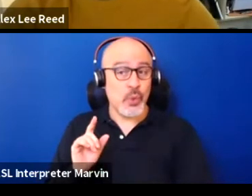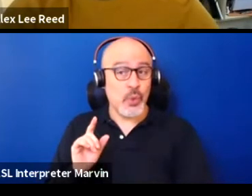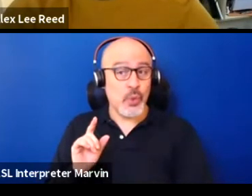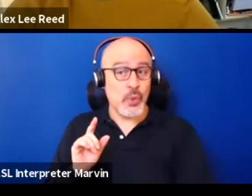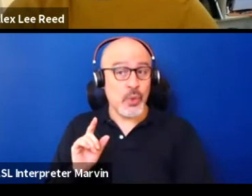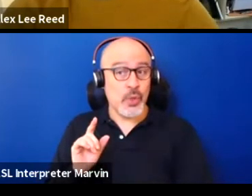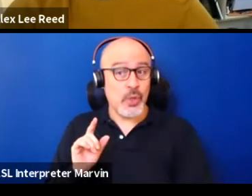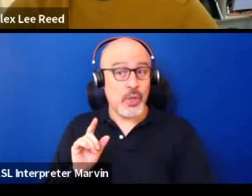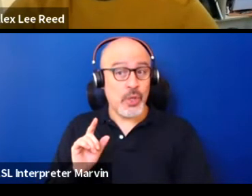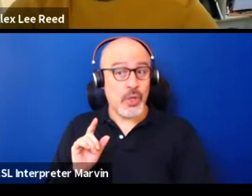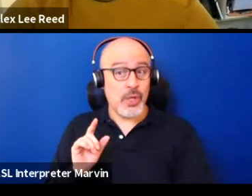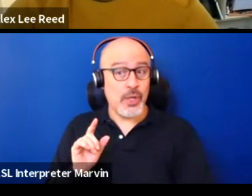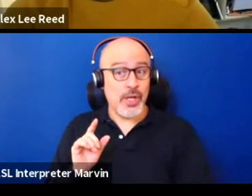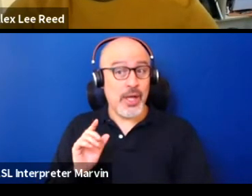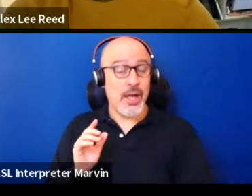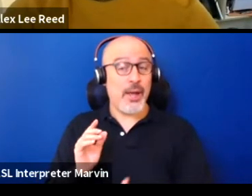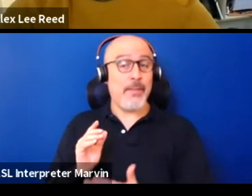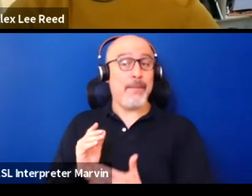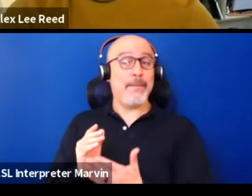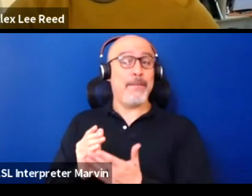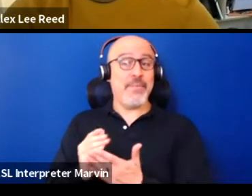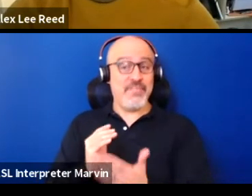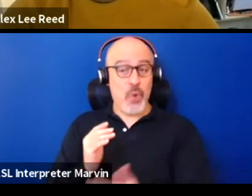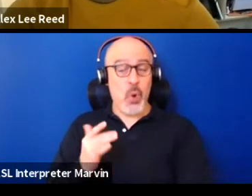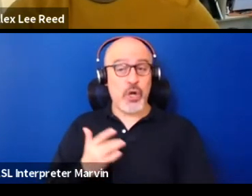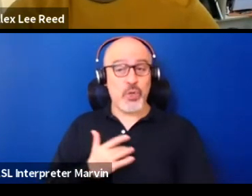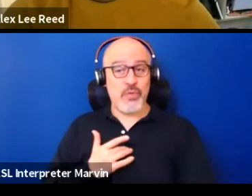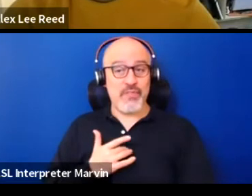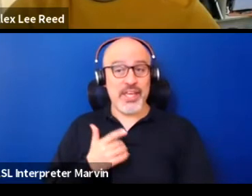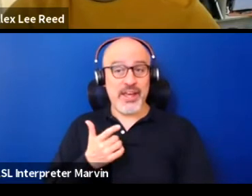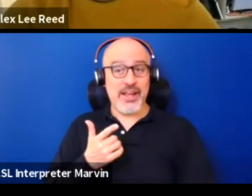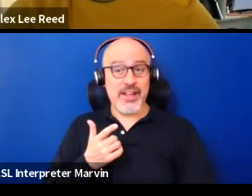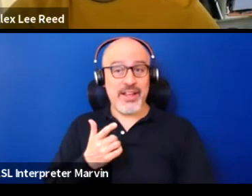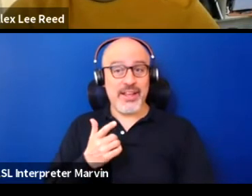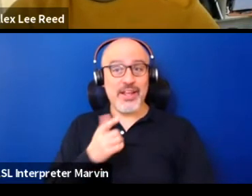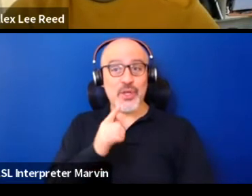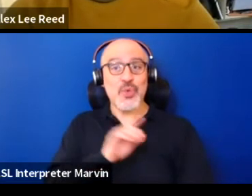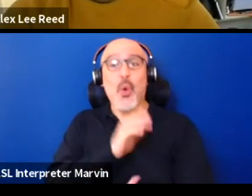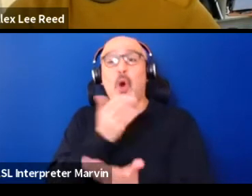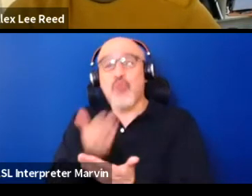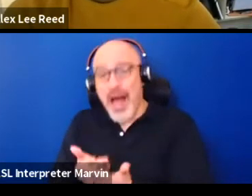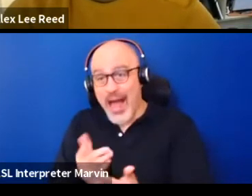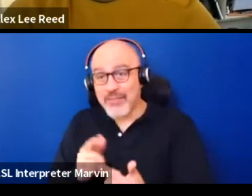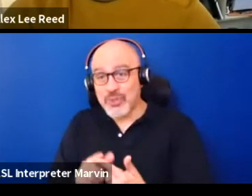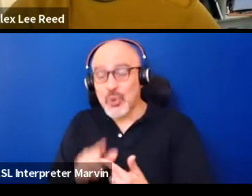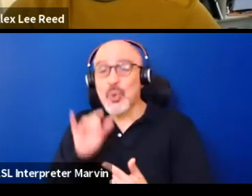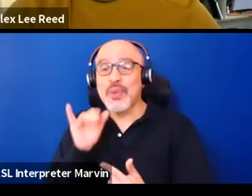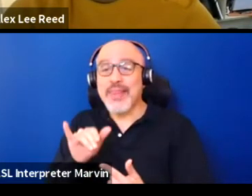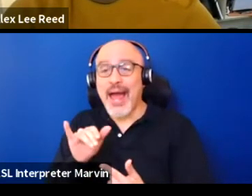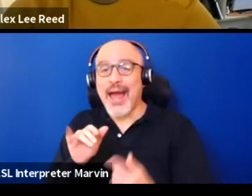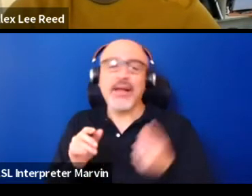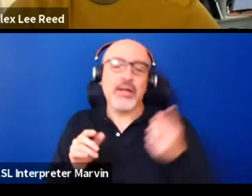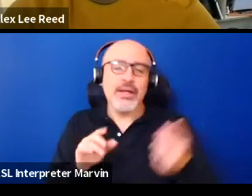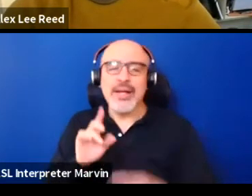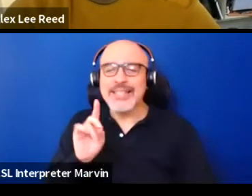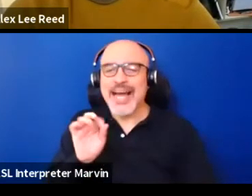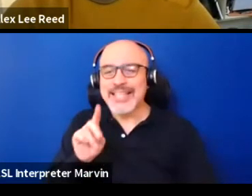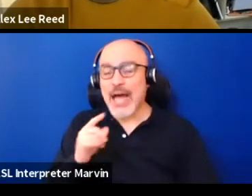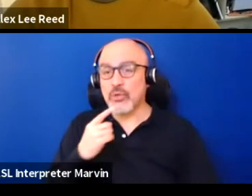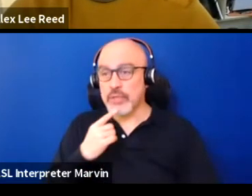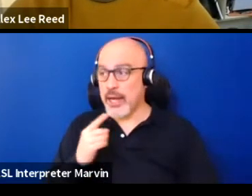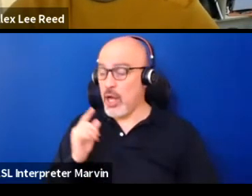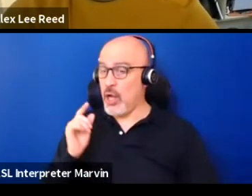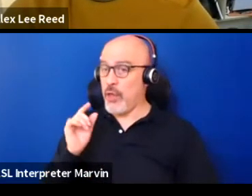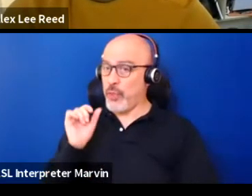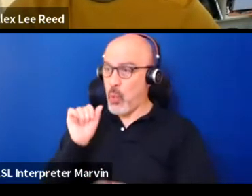you get to the point that Donald was describing, where people put on the work they want to put